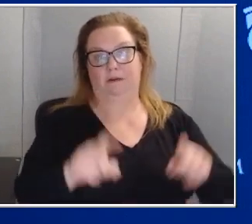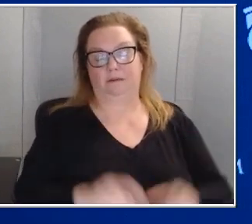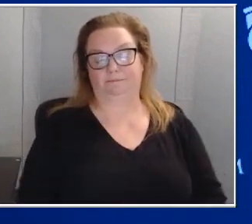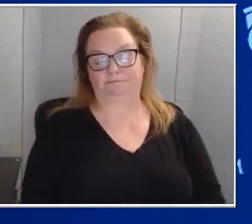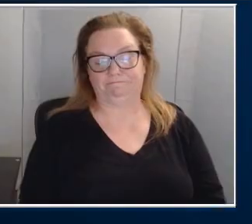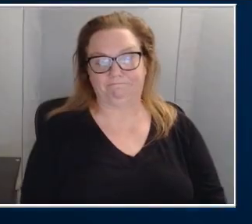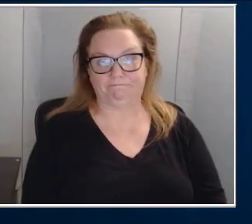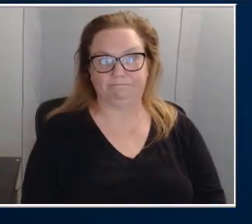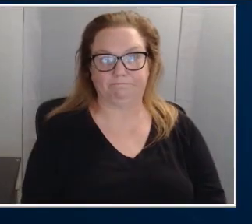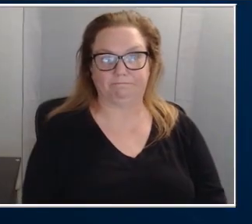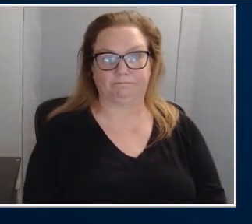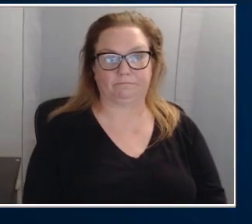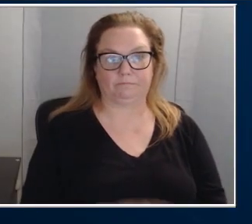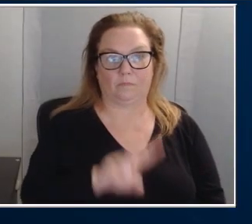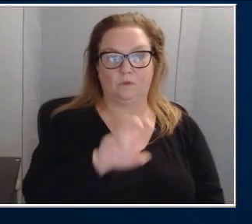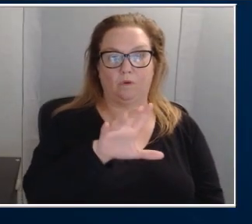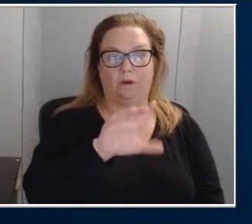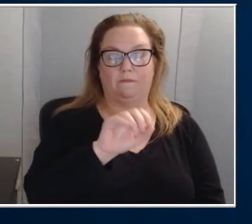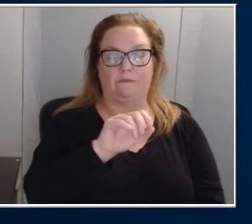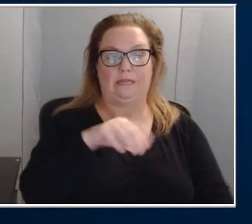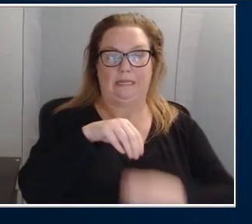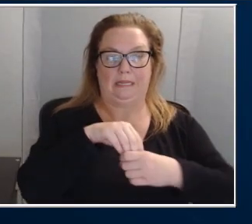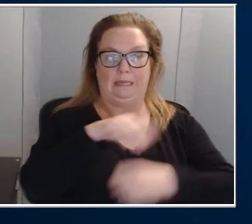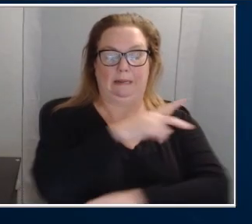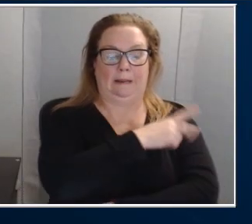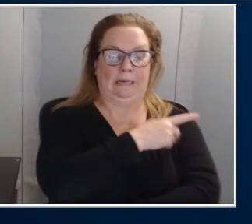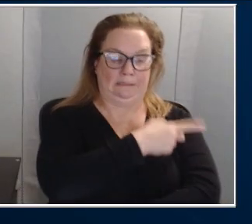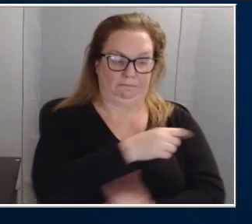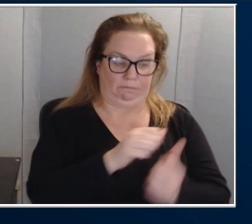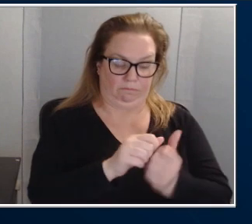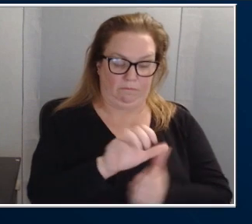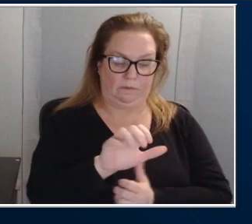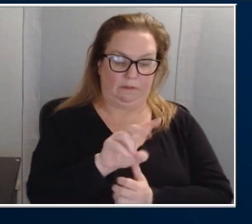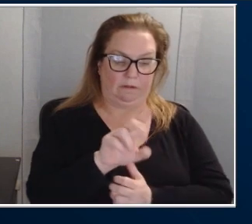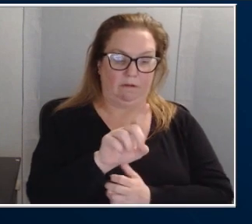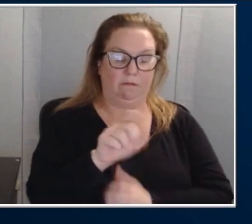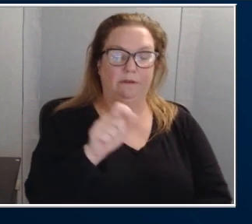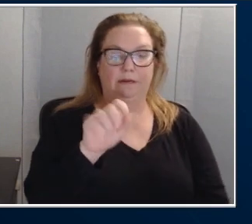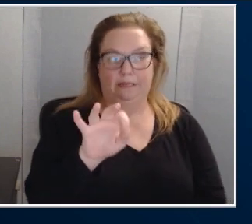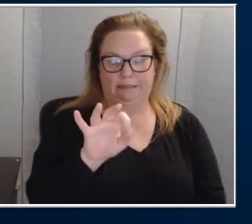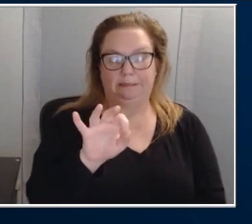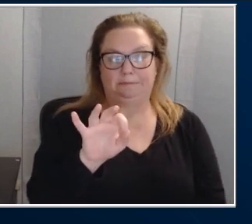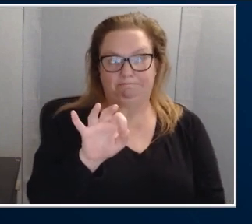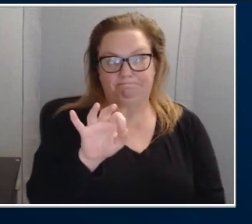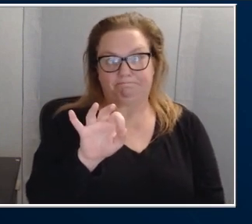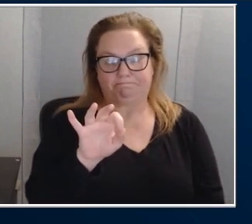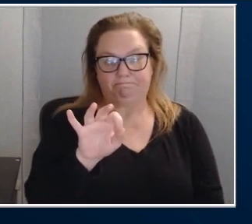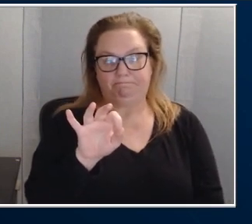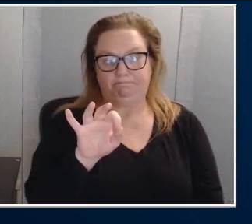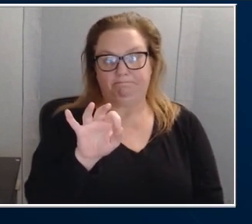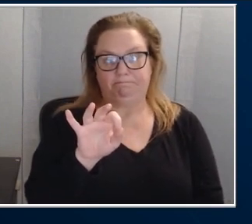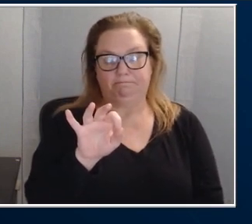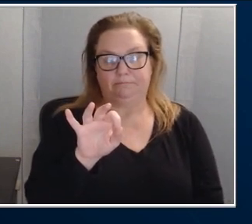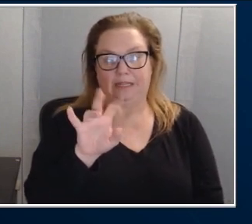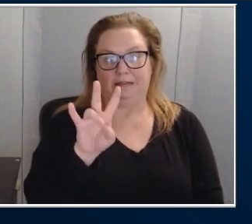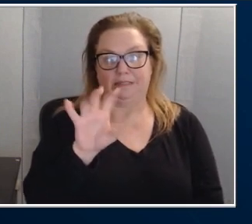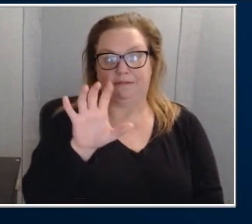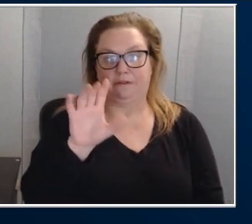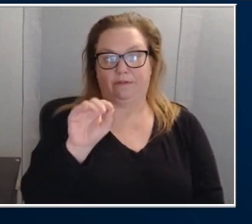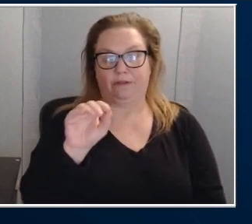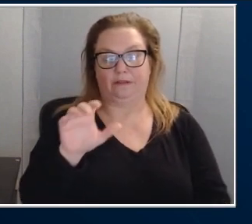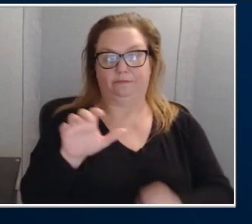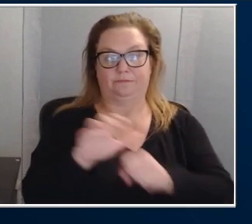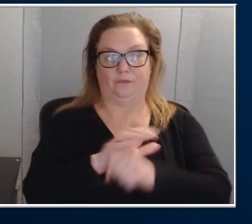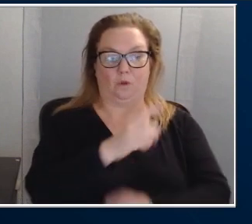maximum. 250 patients in beds here with COVID-19. Yep. And that's out of, at that time, 750 beds. It's a full third of the